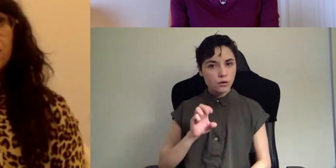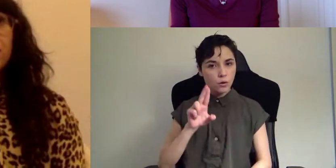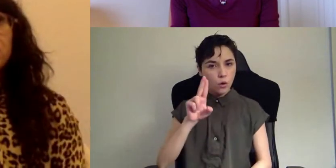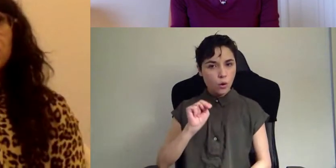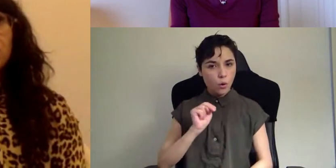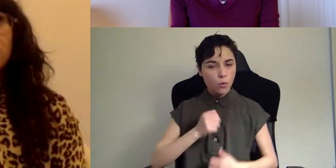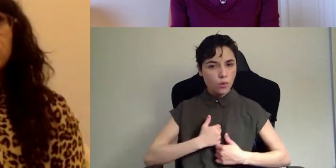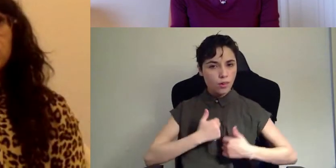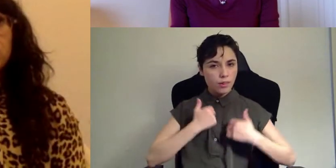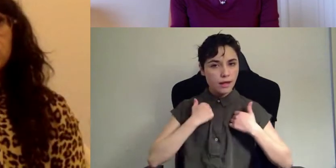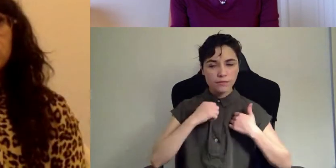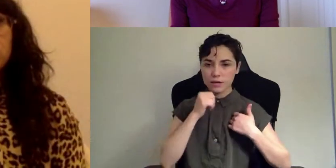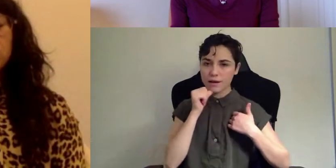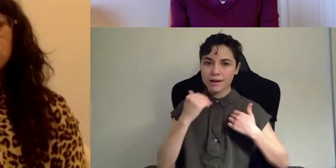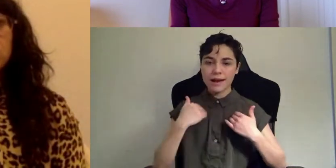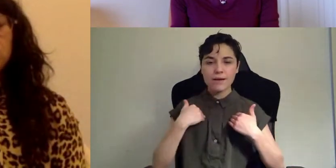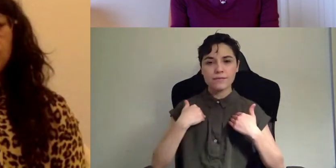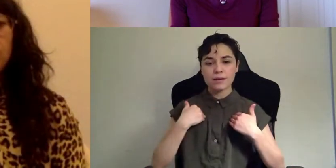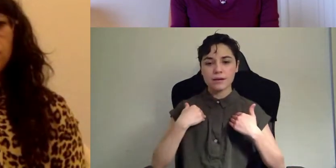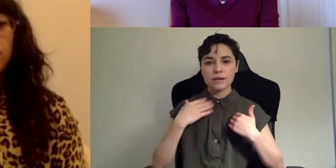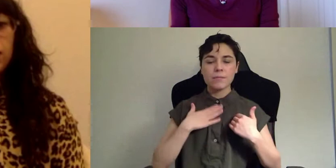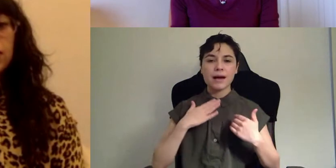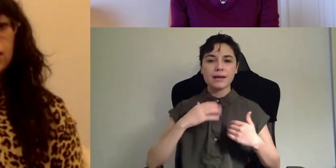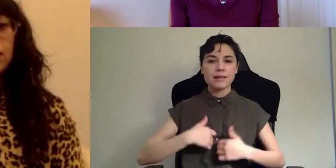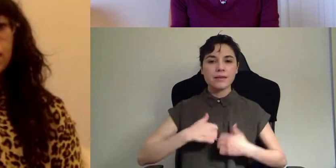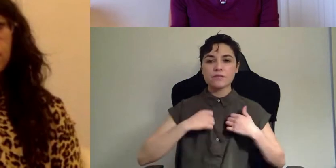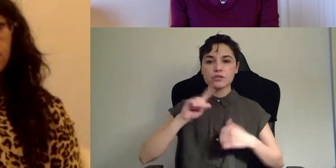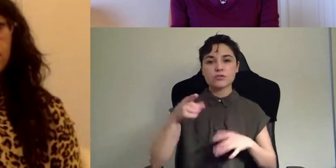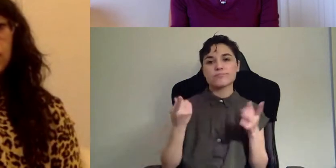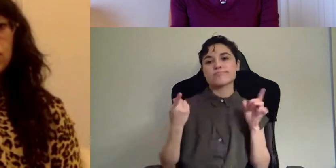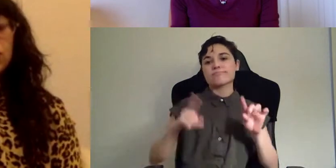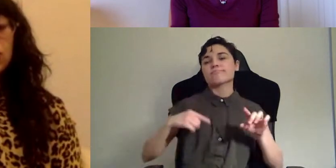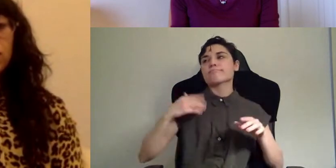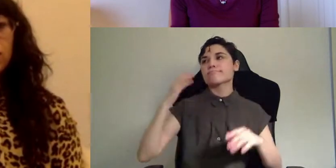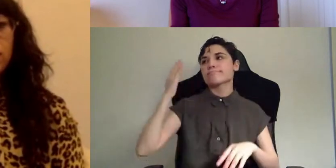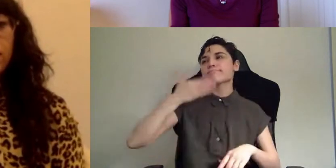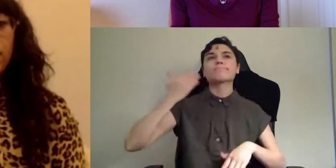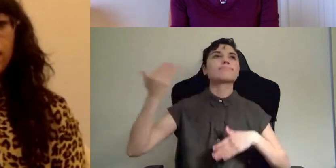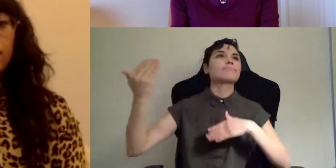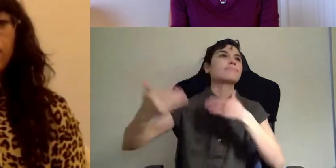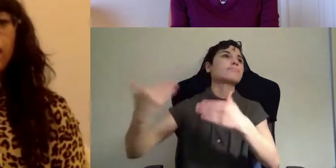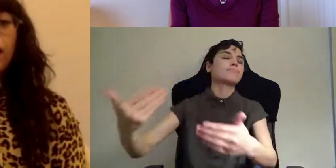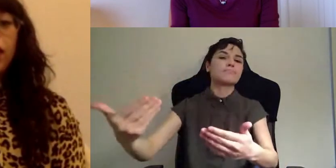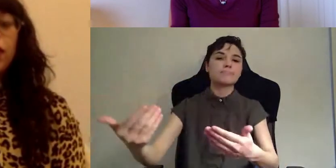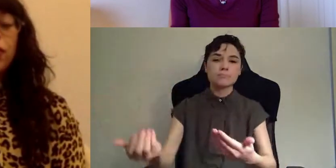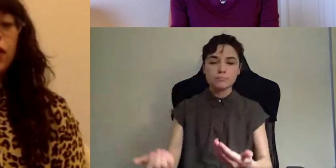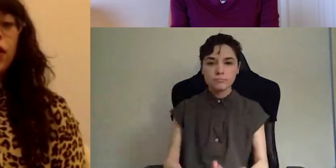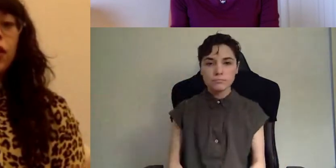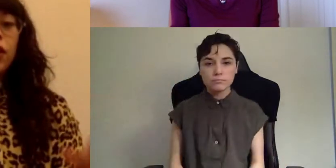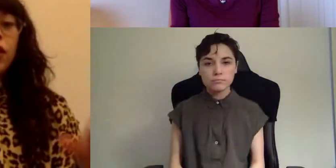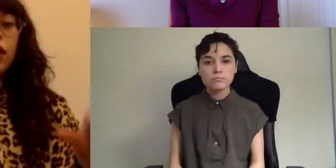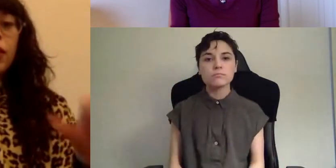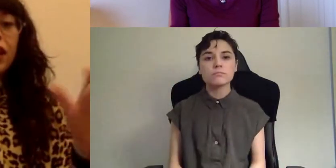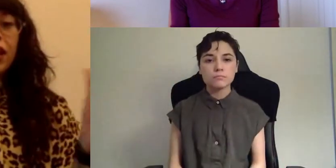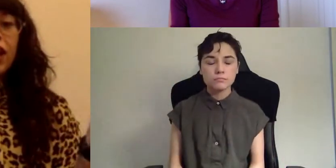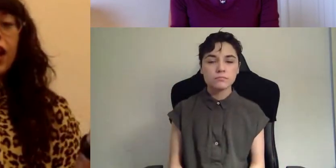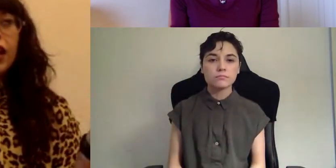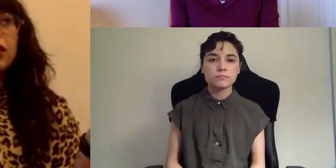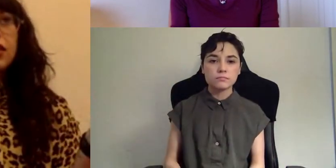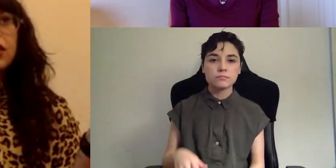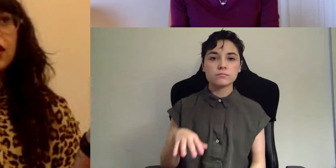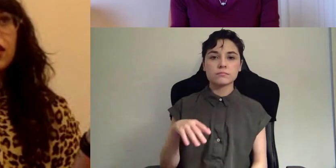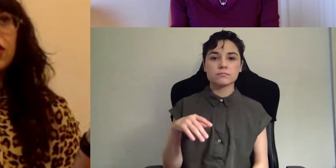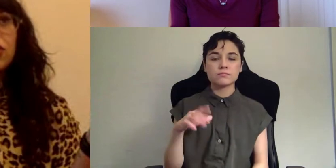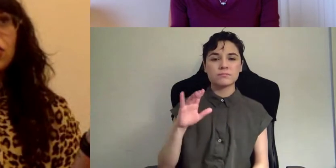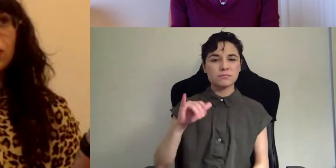And so all of those reasons are reasons that I would want to develop relationship with my body, and why it might feel